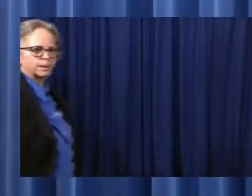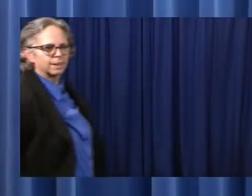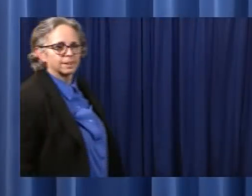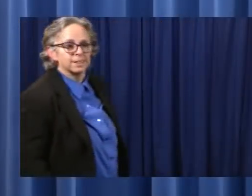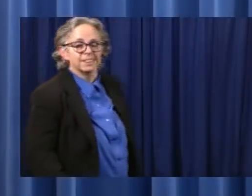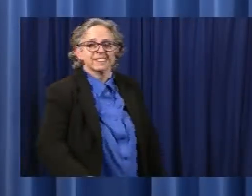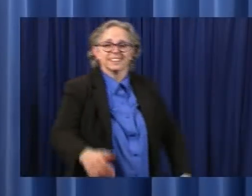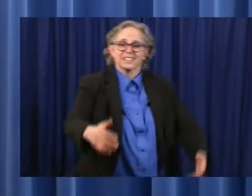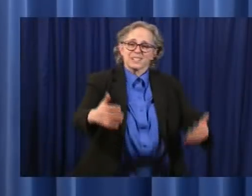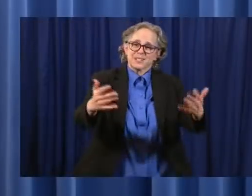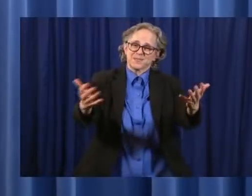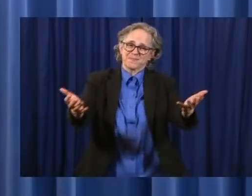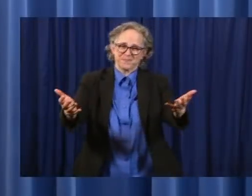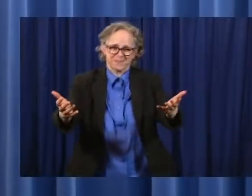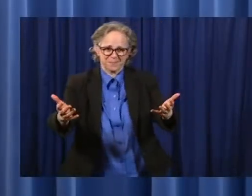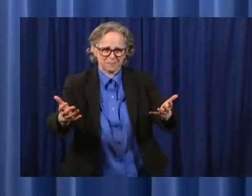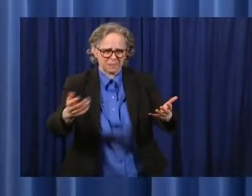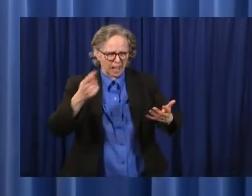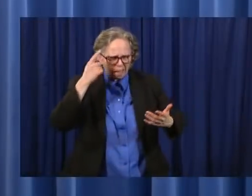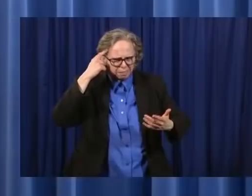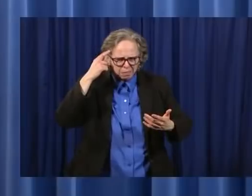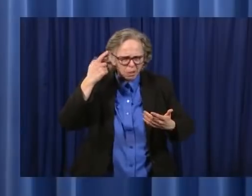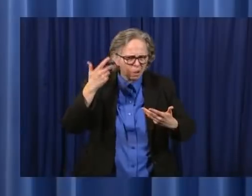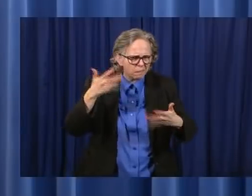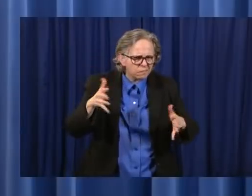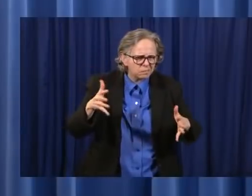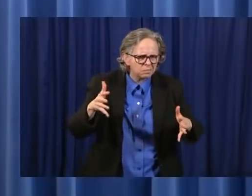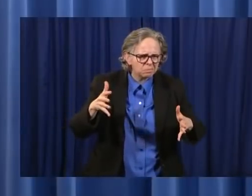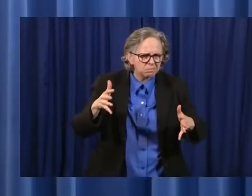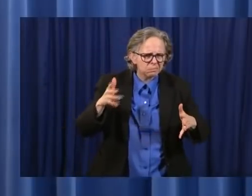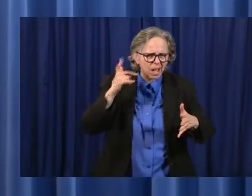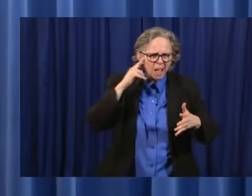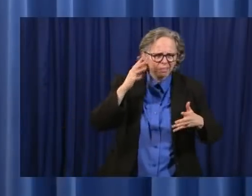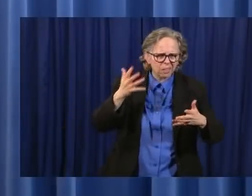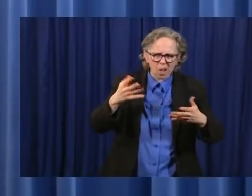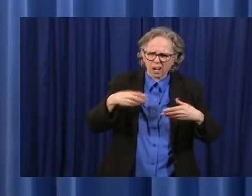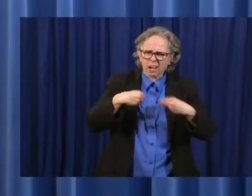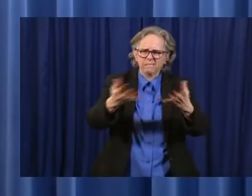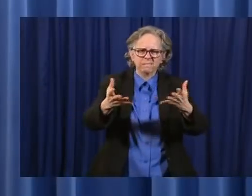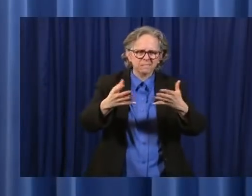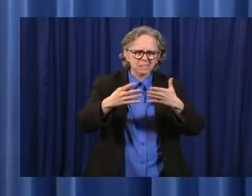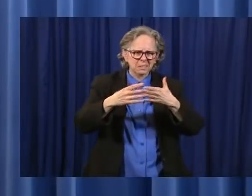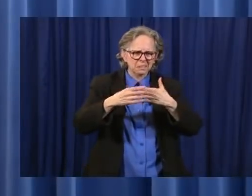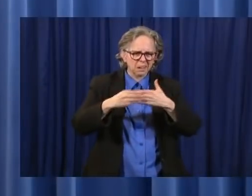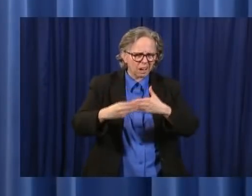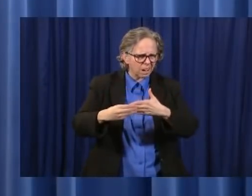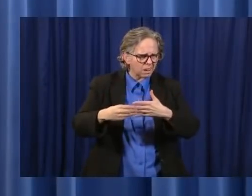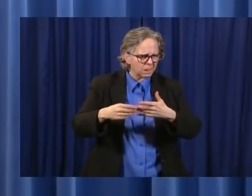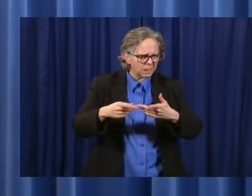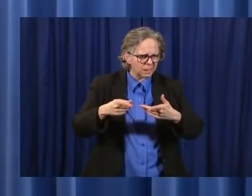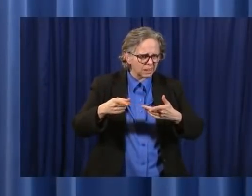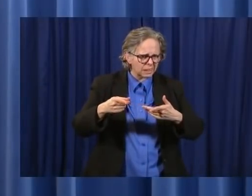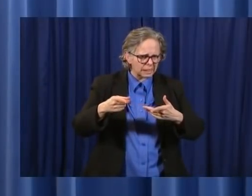Well, I thought really we did. I thought we put out guidelines and basically said if you come under this category, you can open.